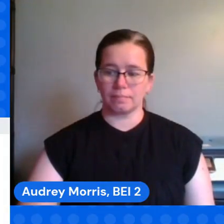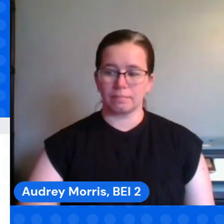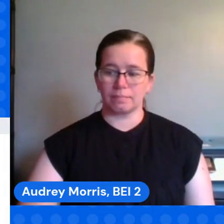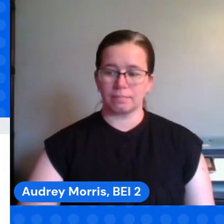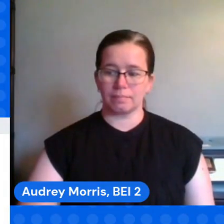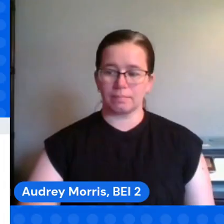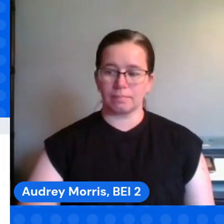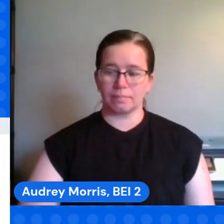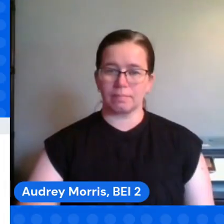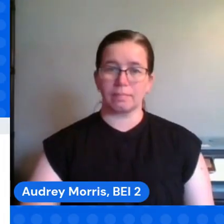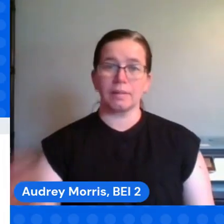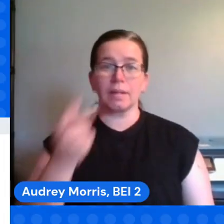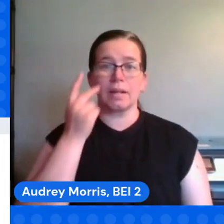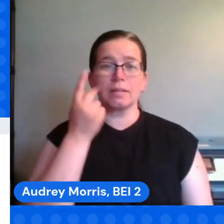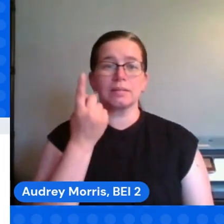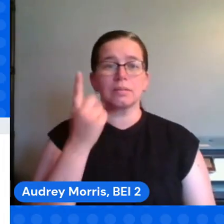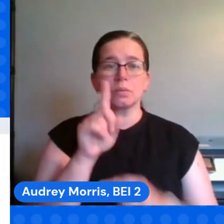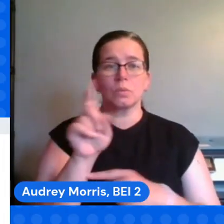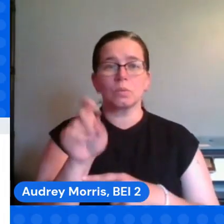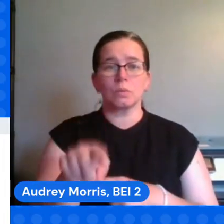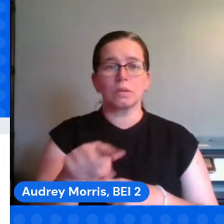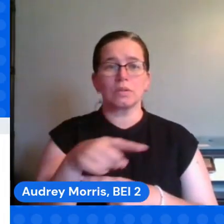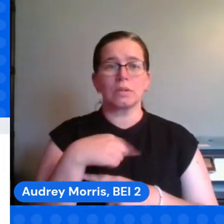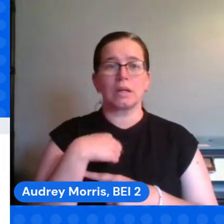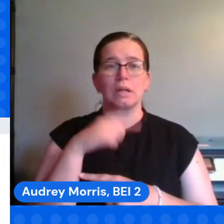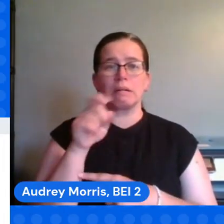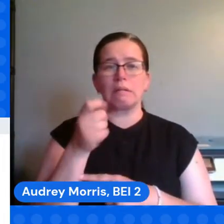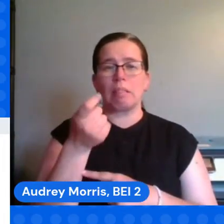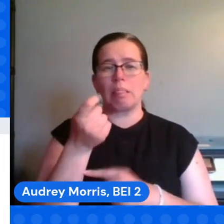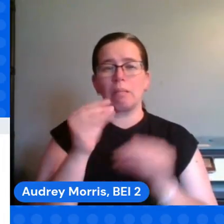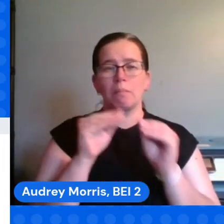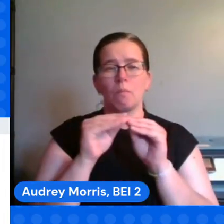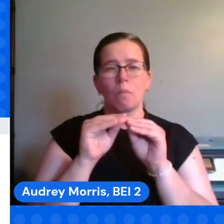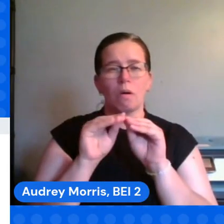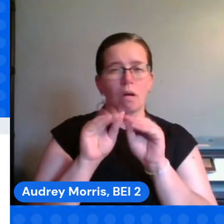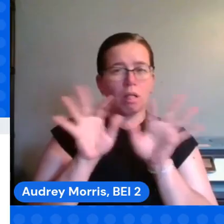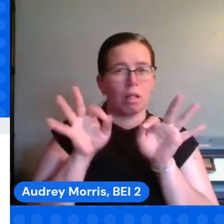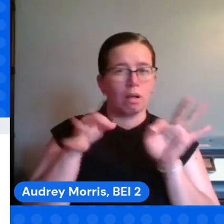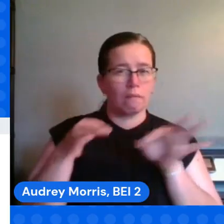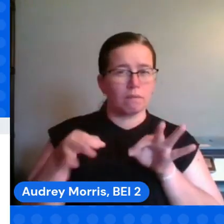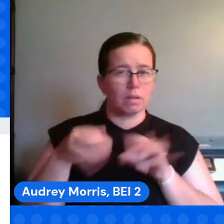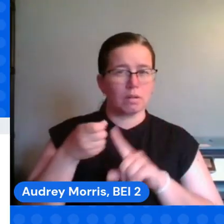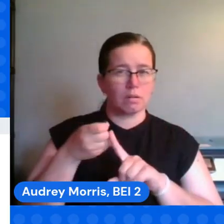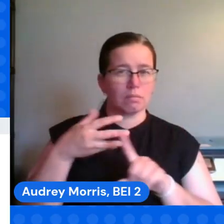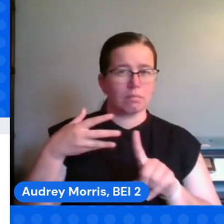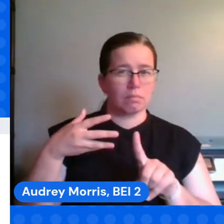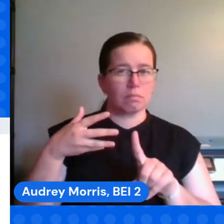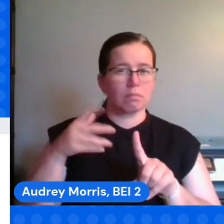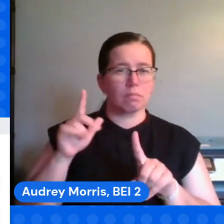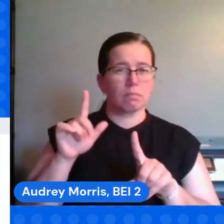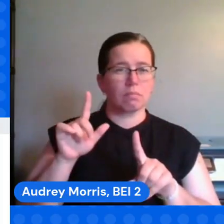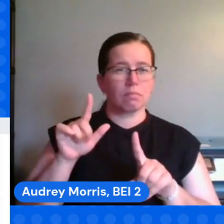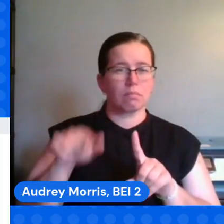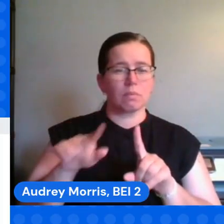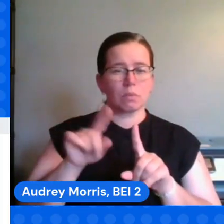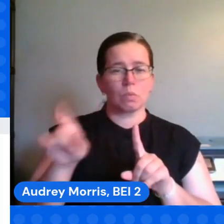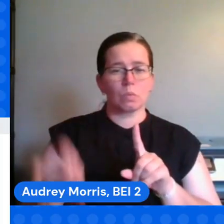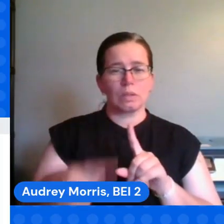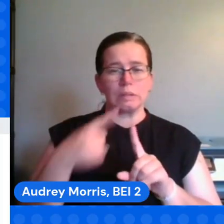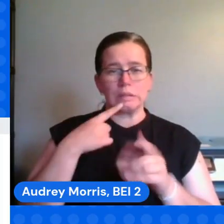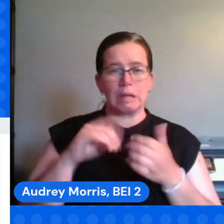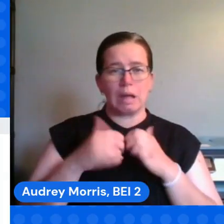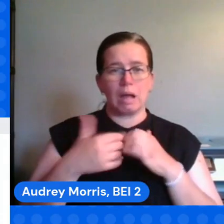All right, so I see a question. I just need a little bit more clarity. So there's a question that asks how to get